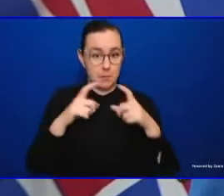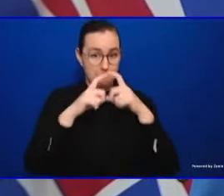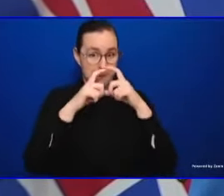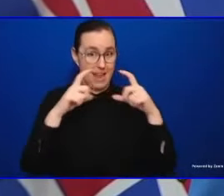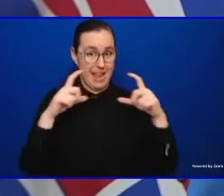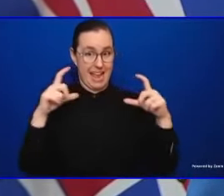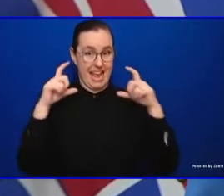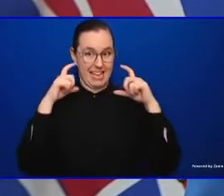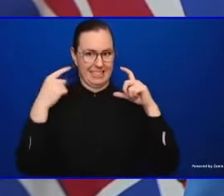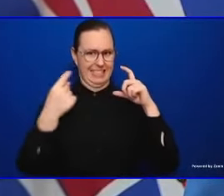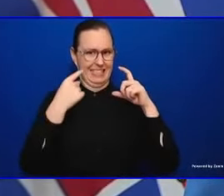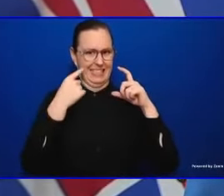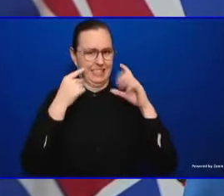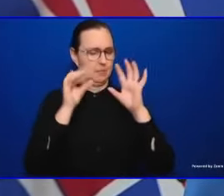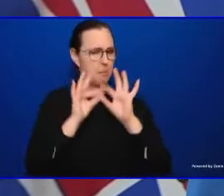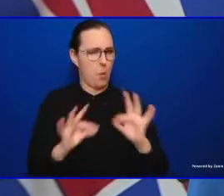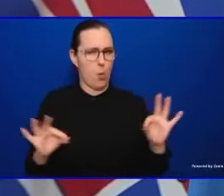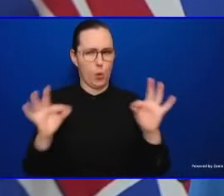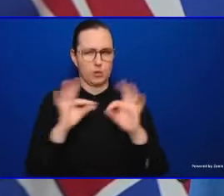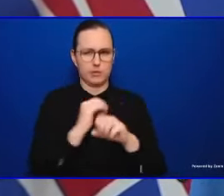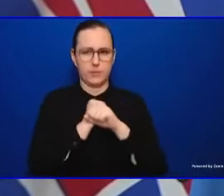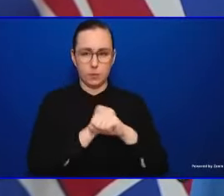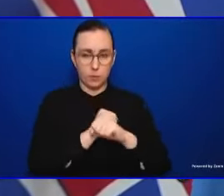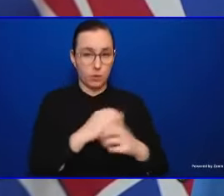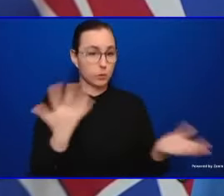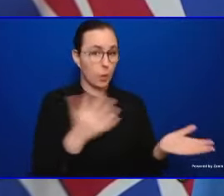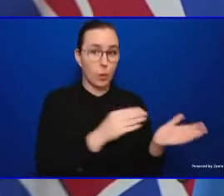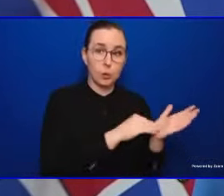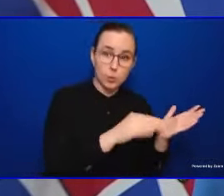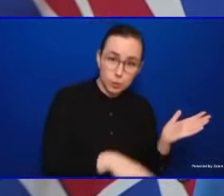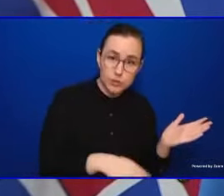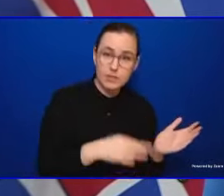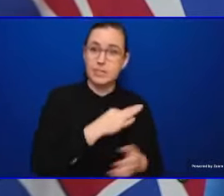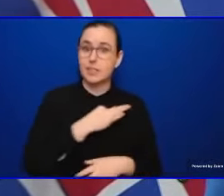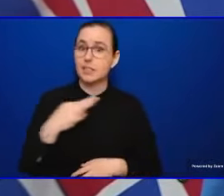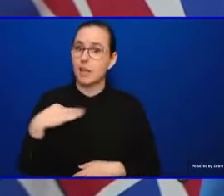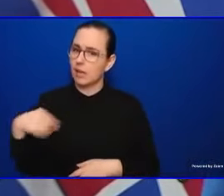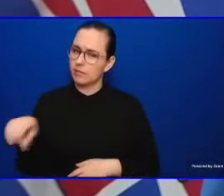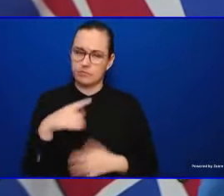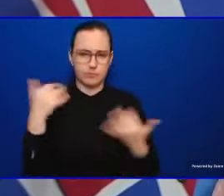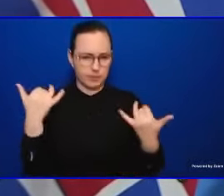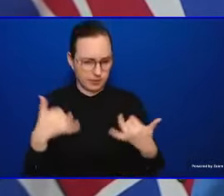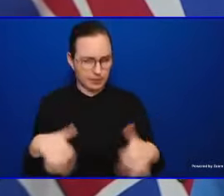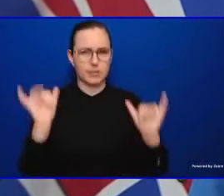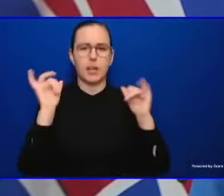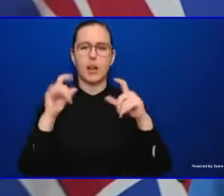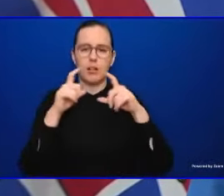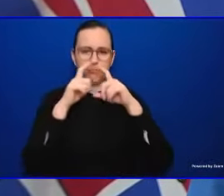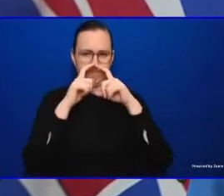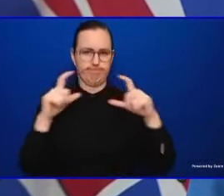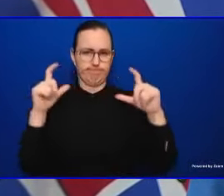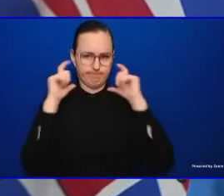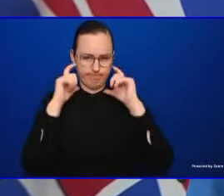will continue to use this important layer of protection while they're in schools. And so what Monday will look like when students come back to